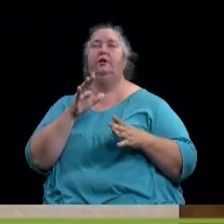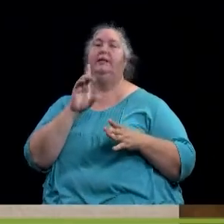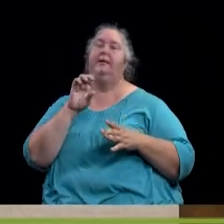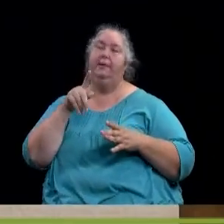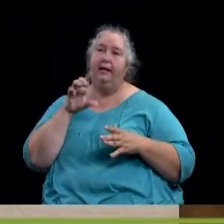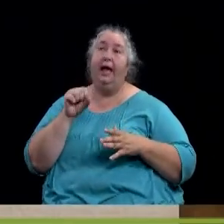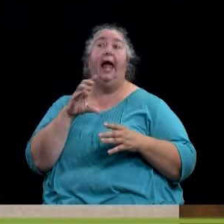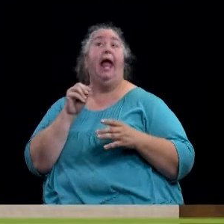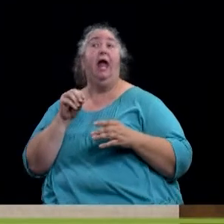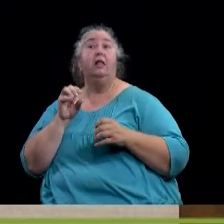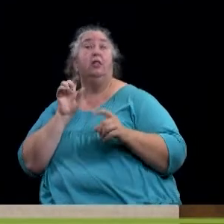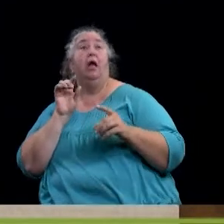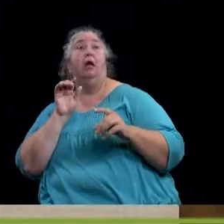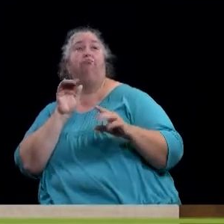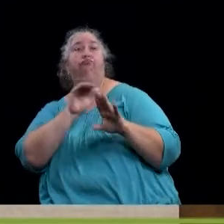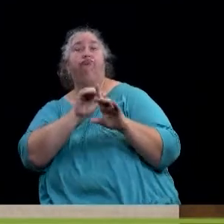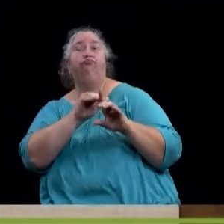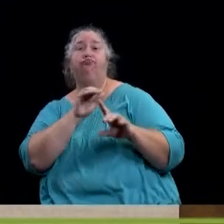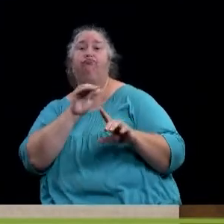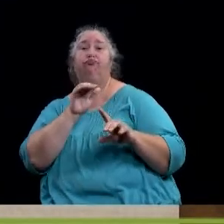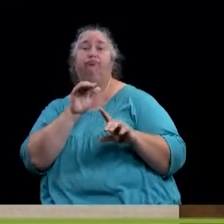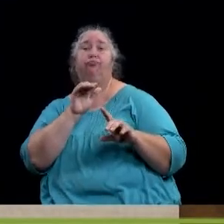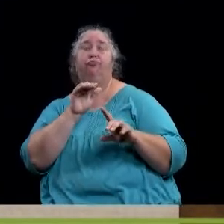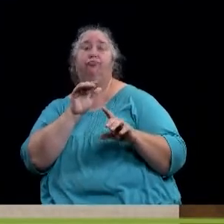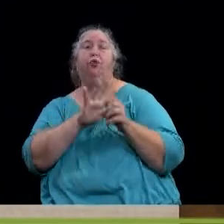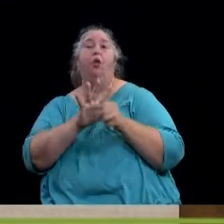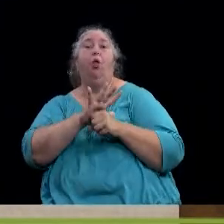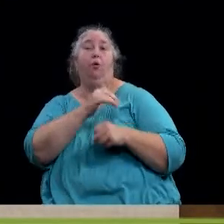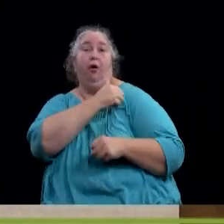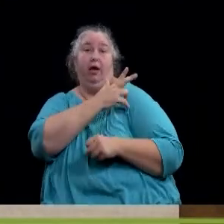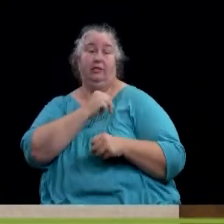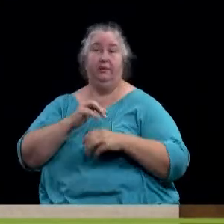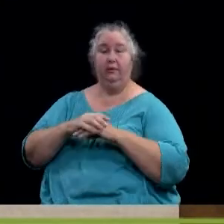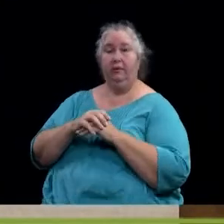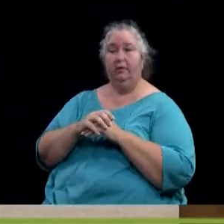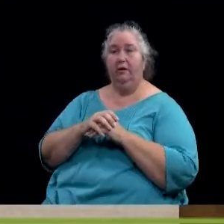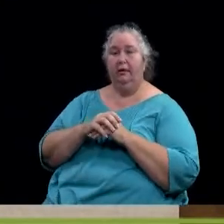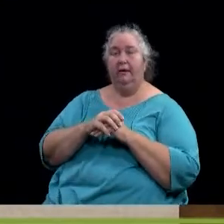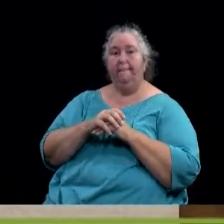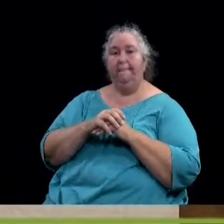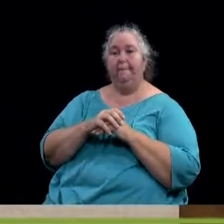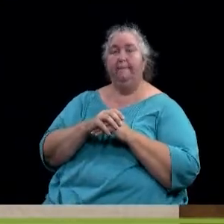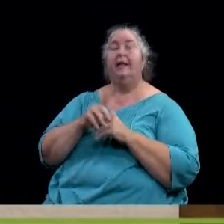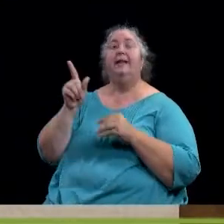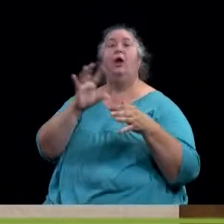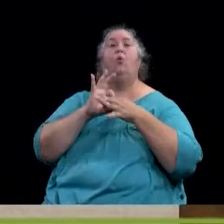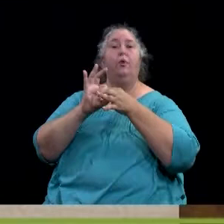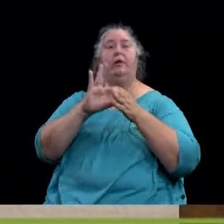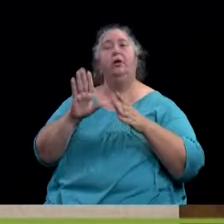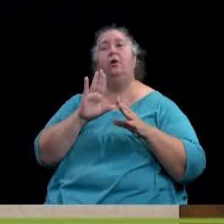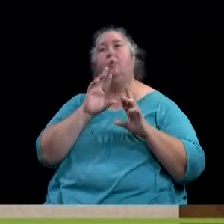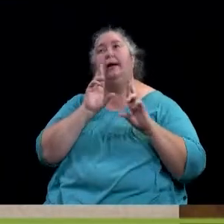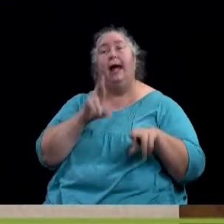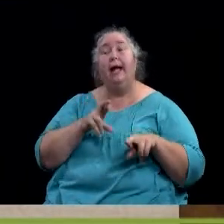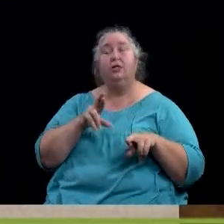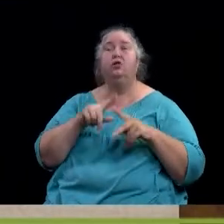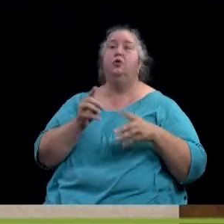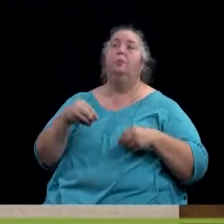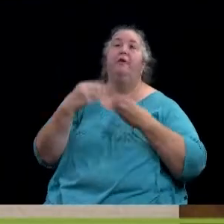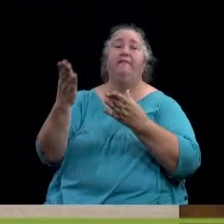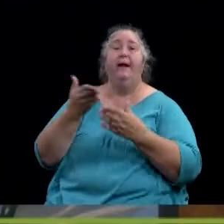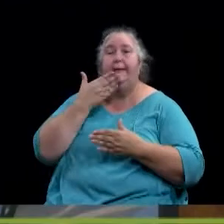test communications between agencies and to better coordinate their actions to provide the most efficient response to a disaster that we hope never